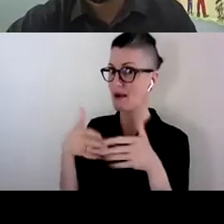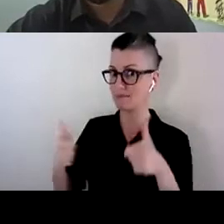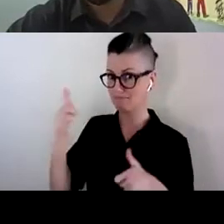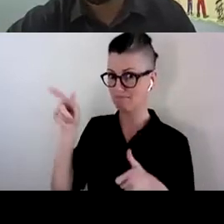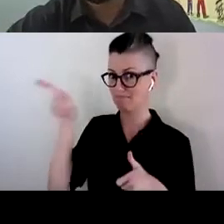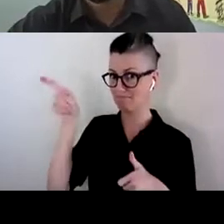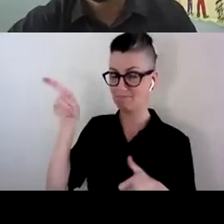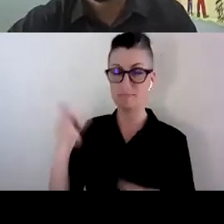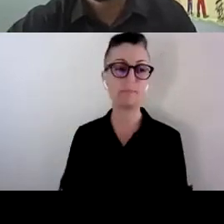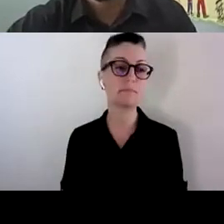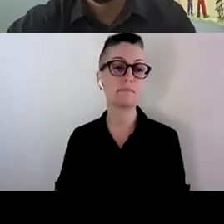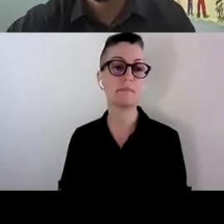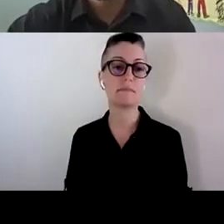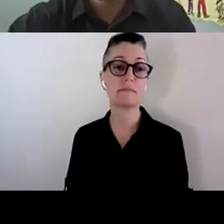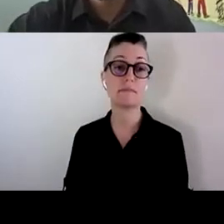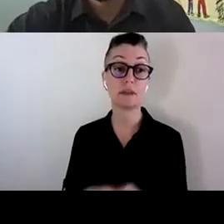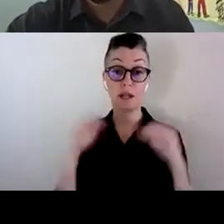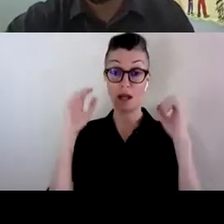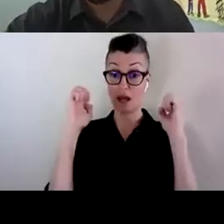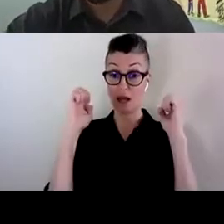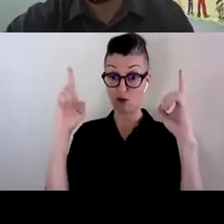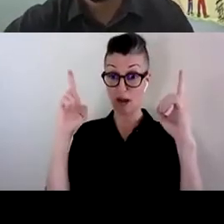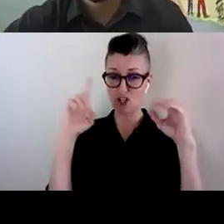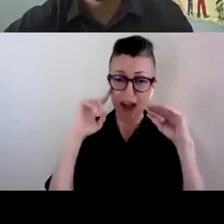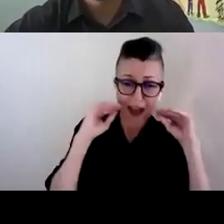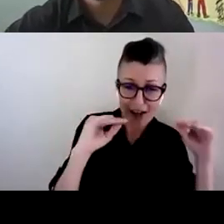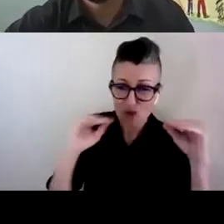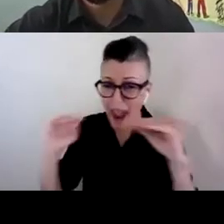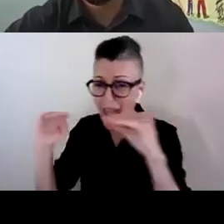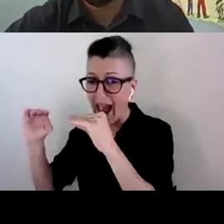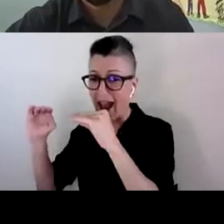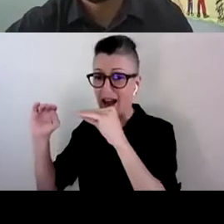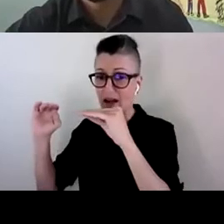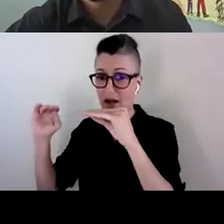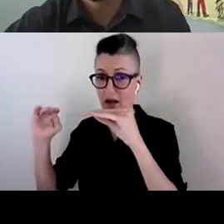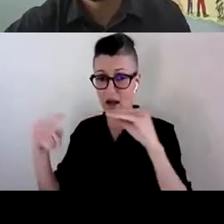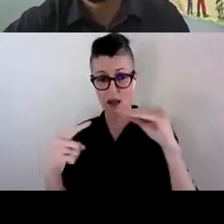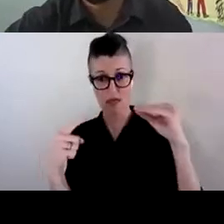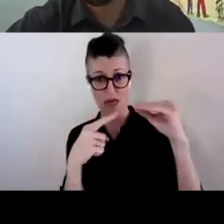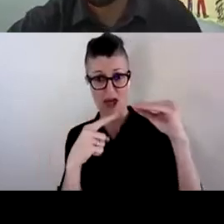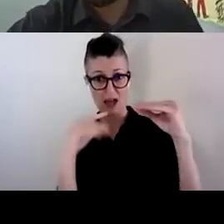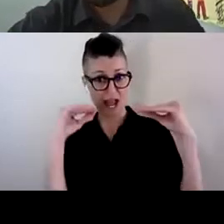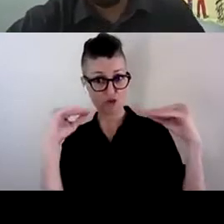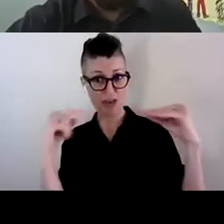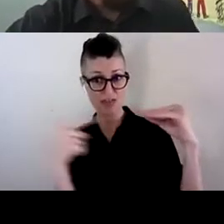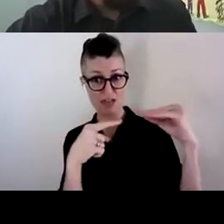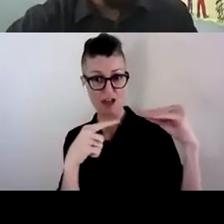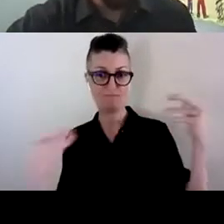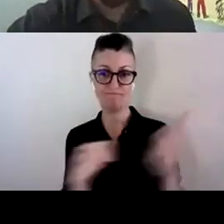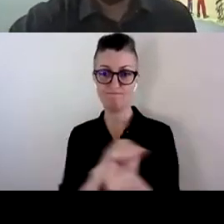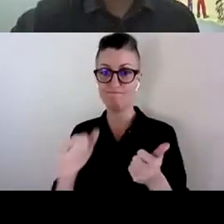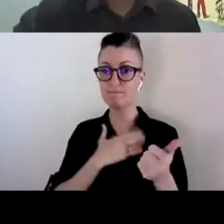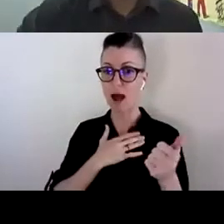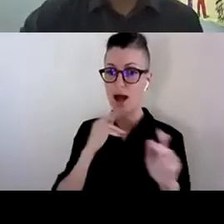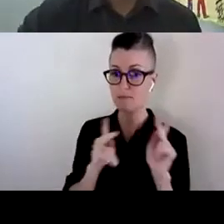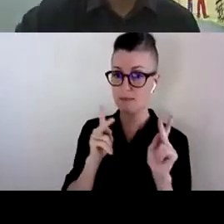Education has been the tool that erased my peoples and our ways, our worldviews, and our